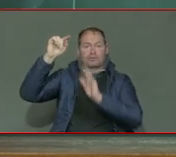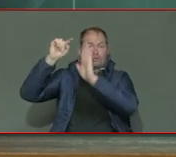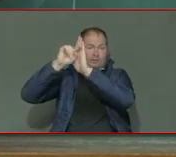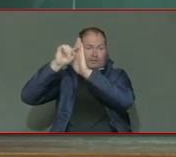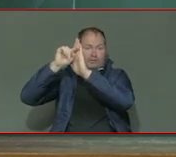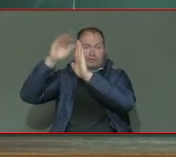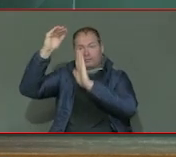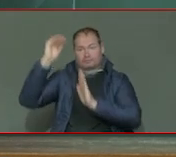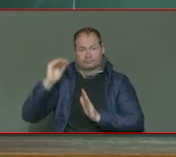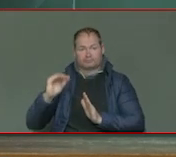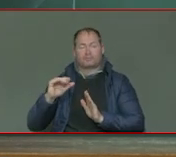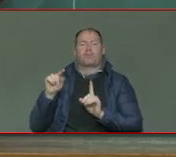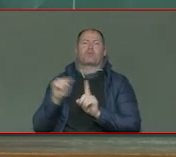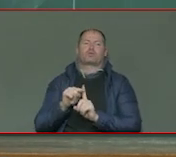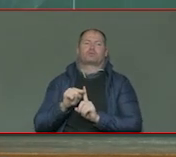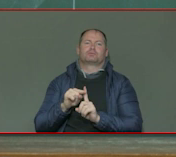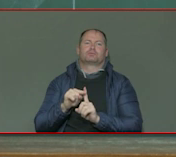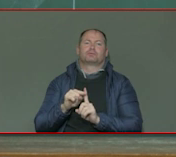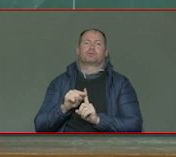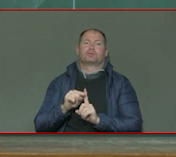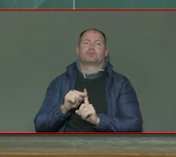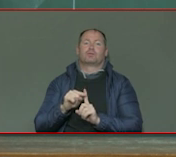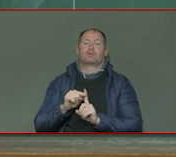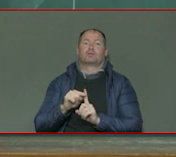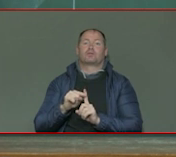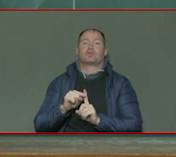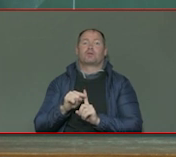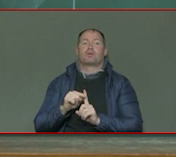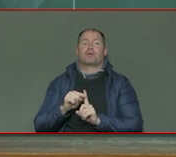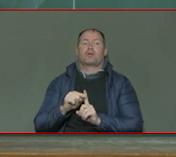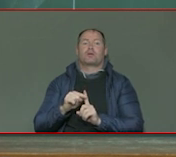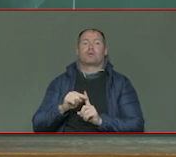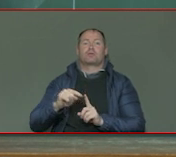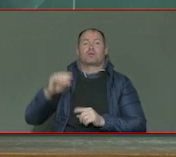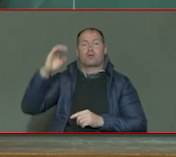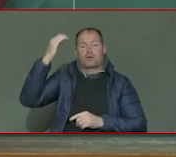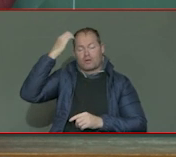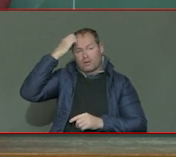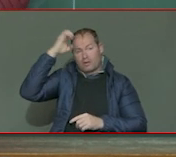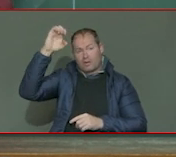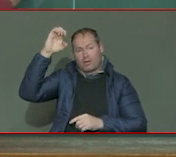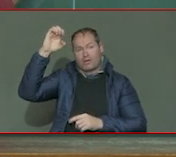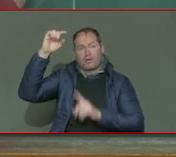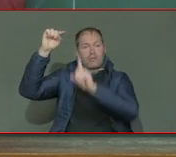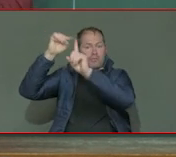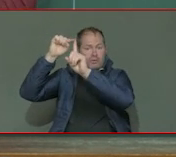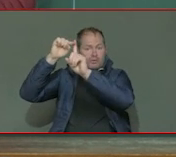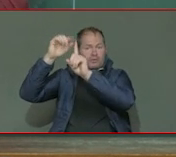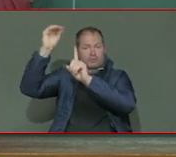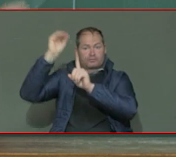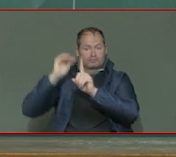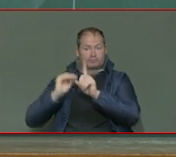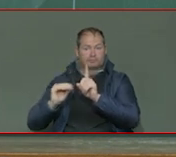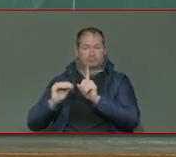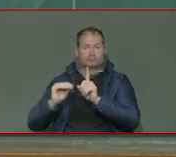it to the top, it becomes positive. If it's positive on top and I take it to the bottom line, I change